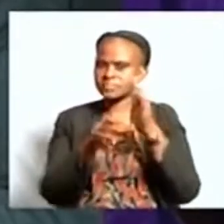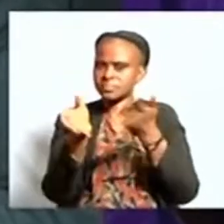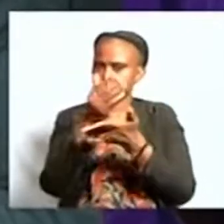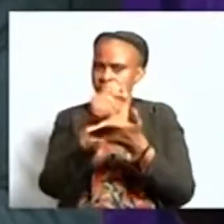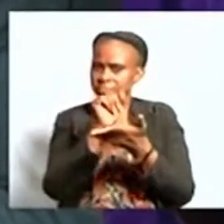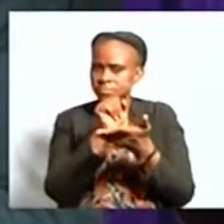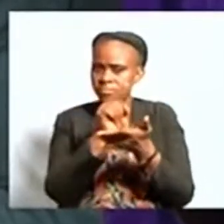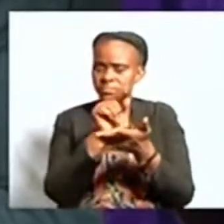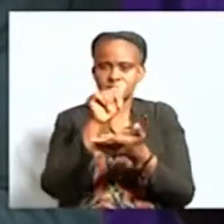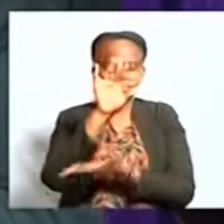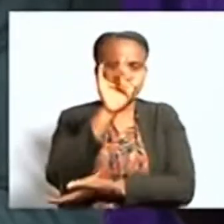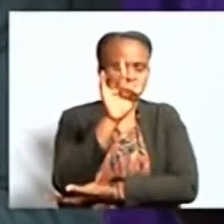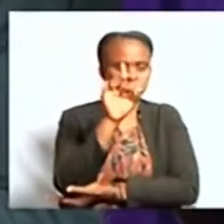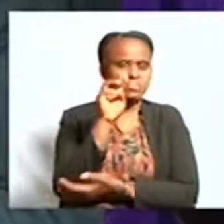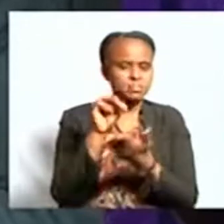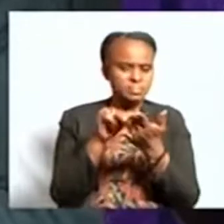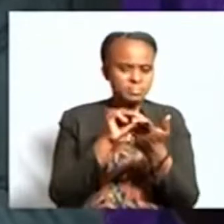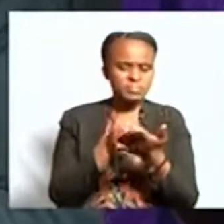was